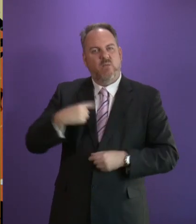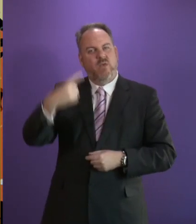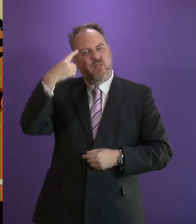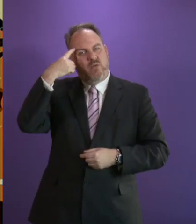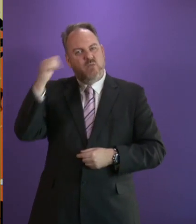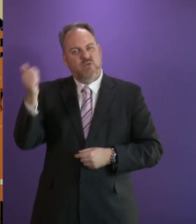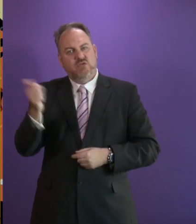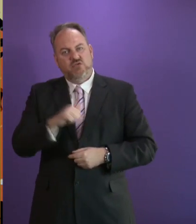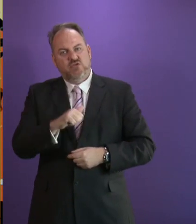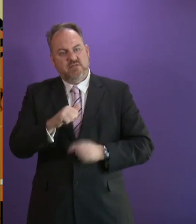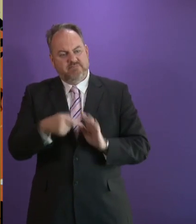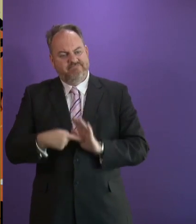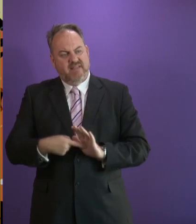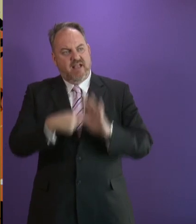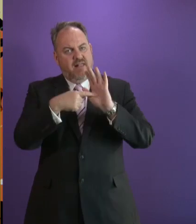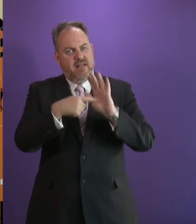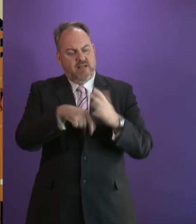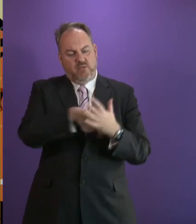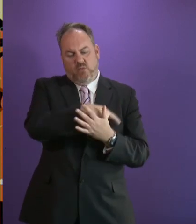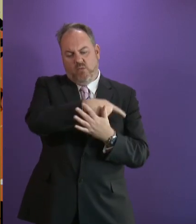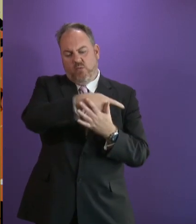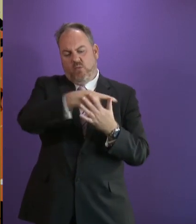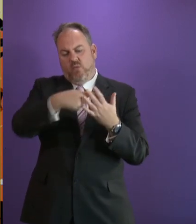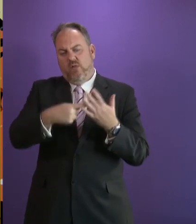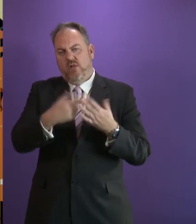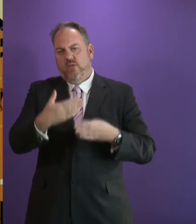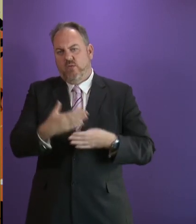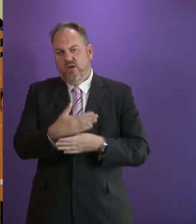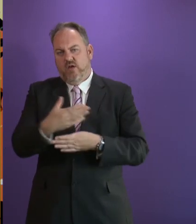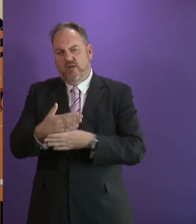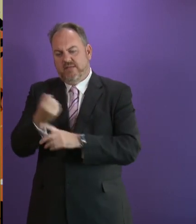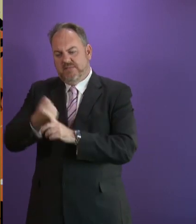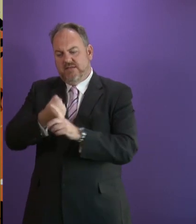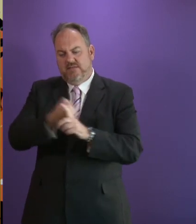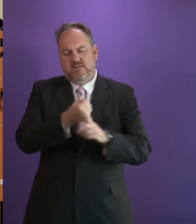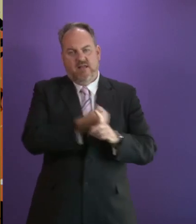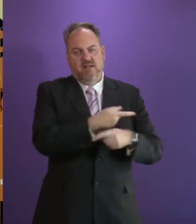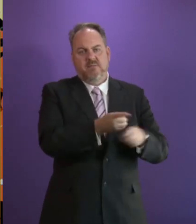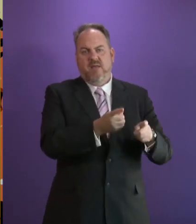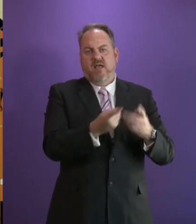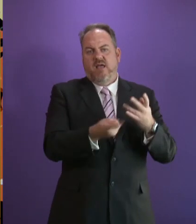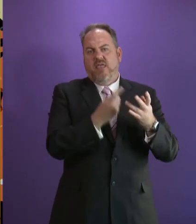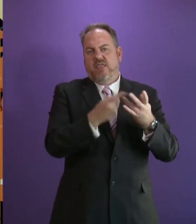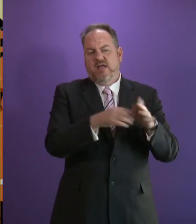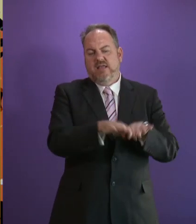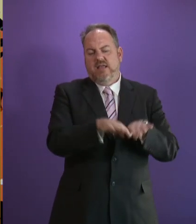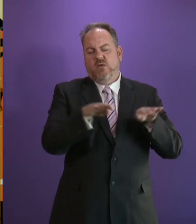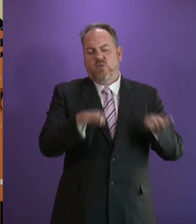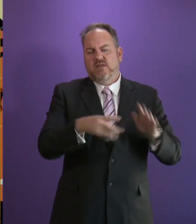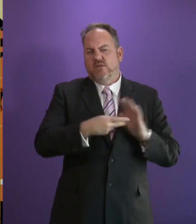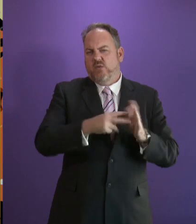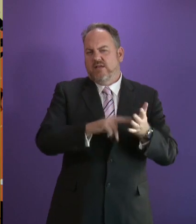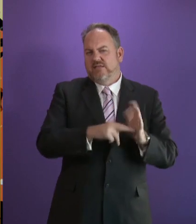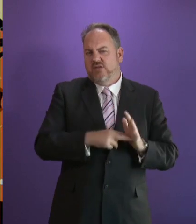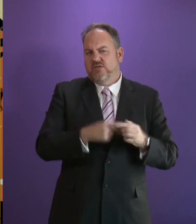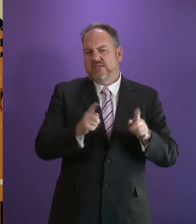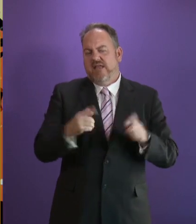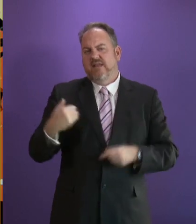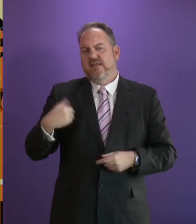a light on all of these excellent things that are being pursued by equalities organisations, women's organisations and